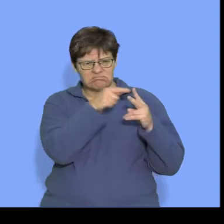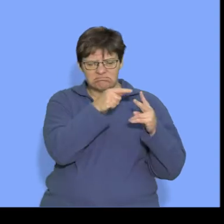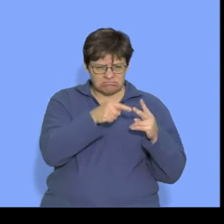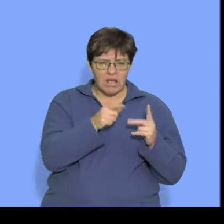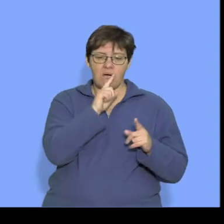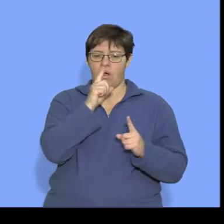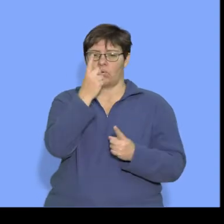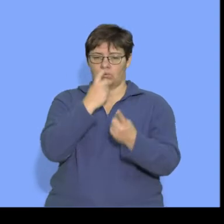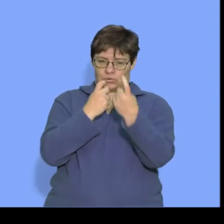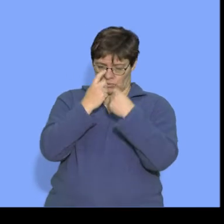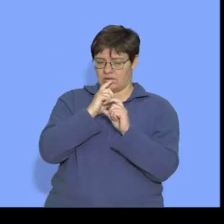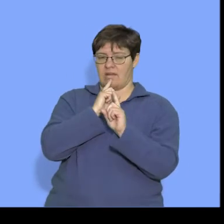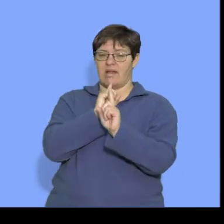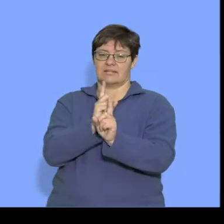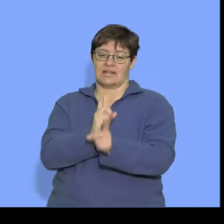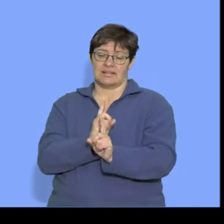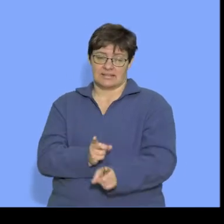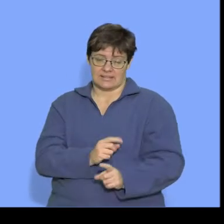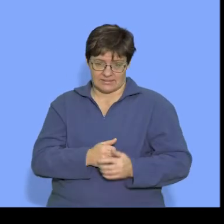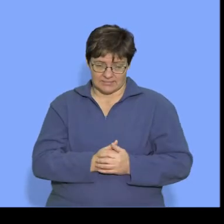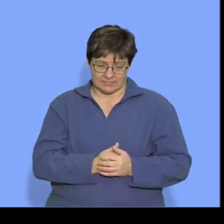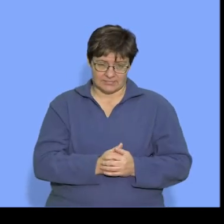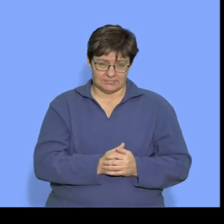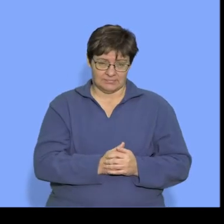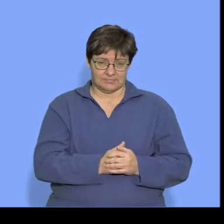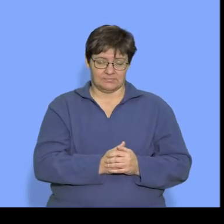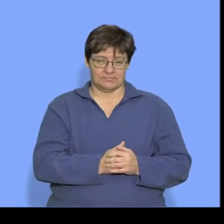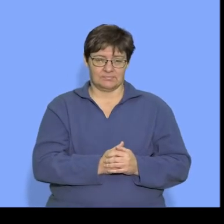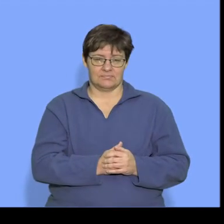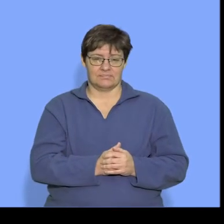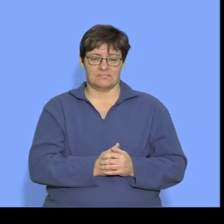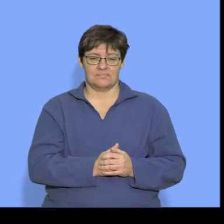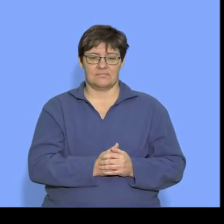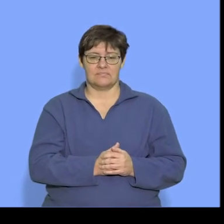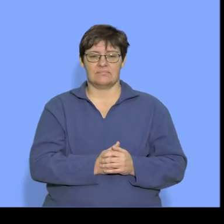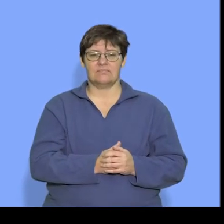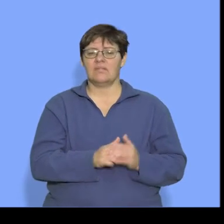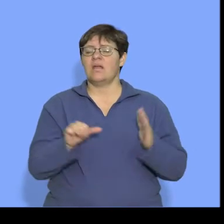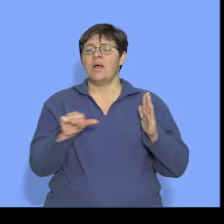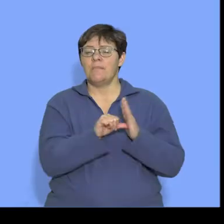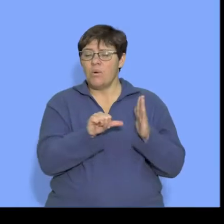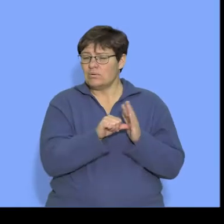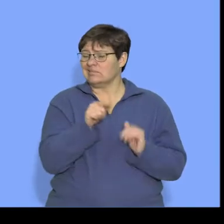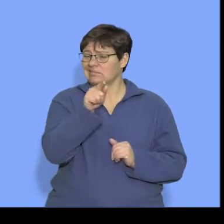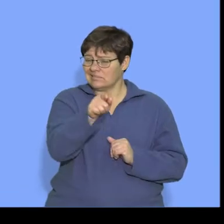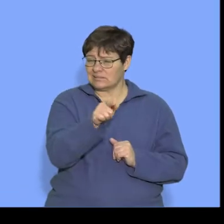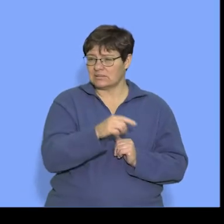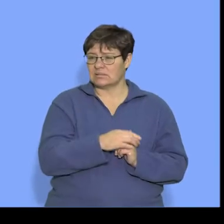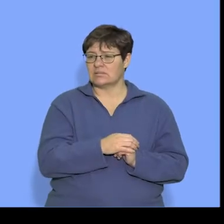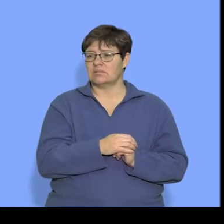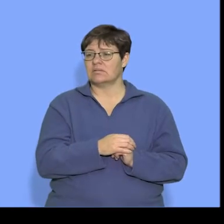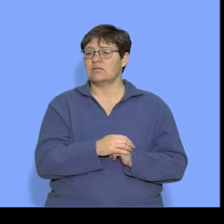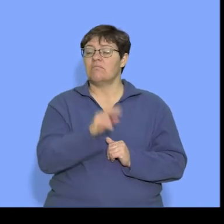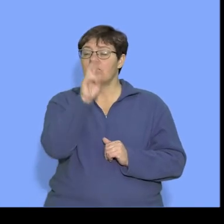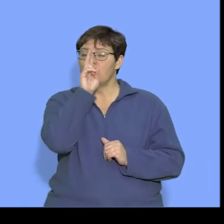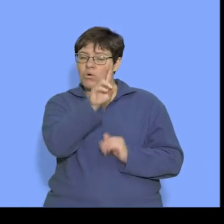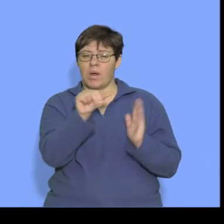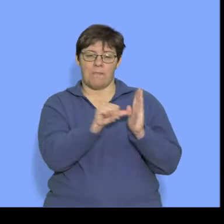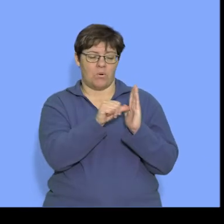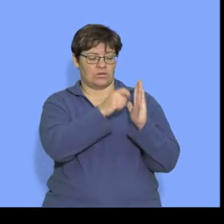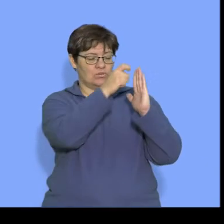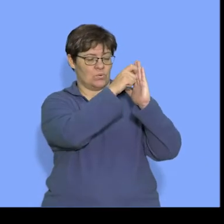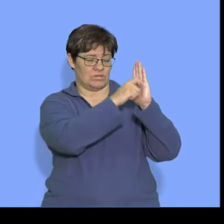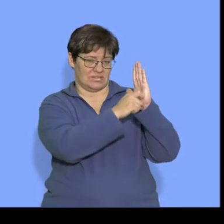different questions that test our basic concepts. So it's important that we, again, in this segment, look at some